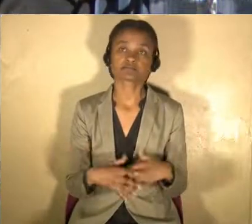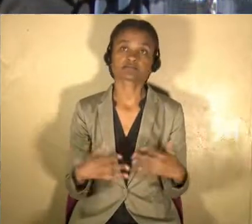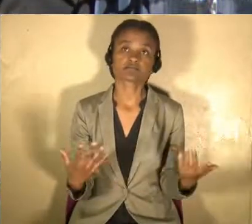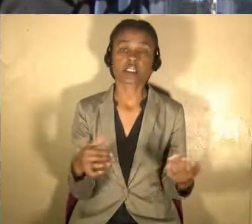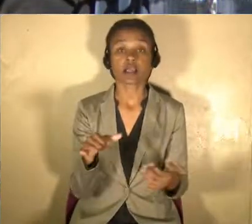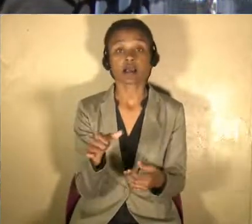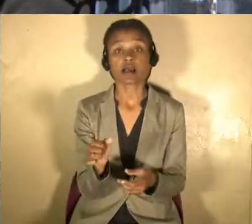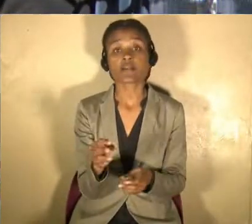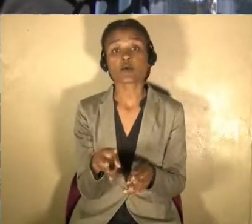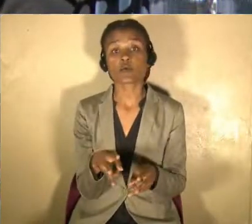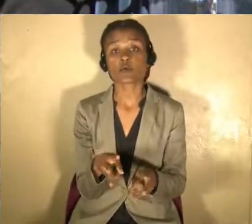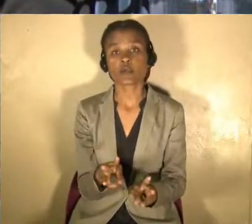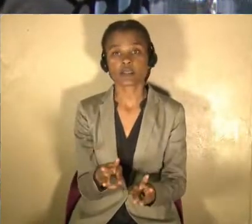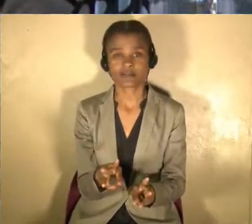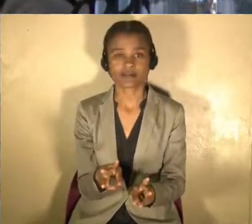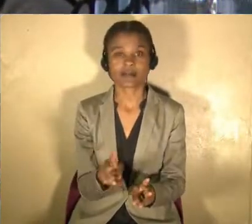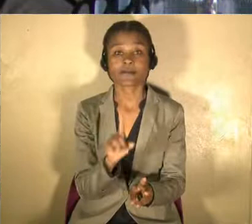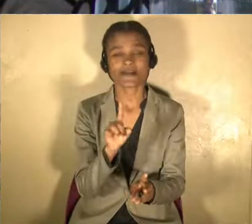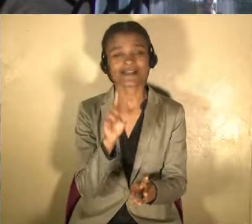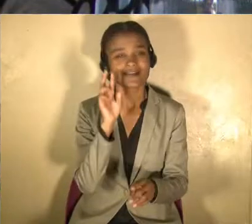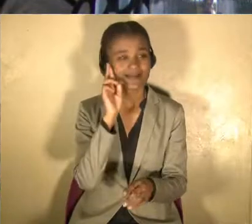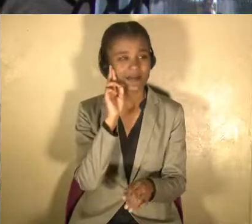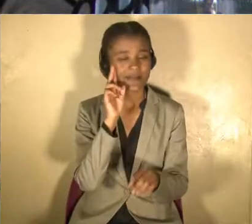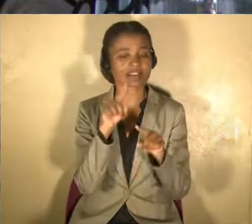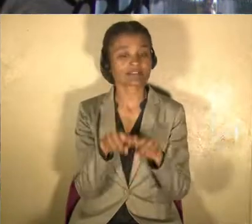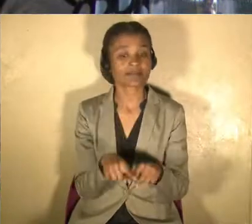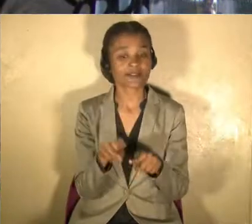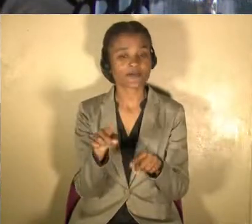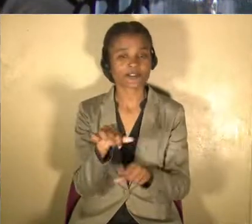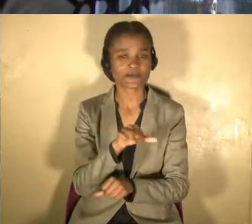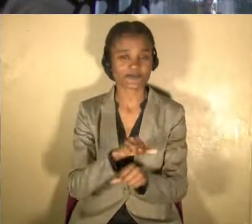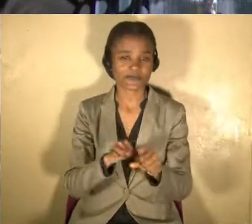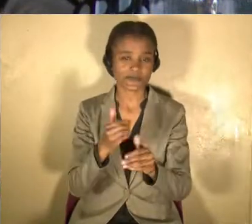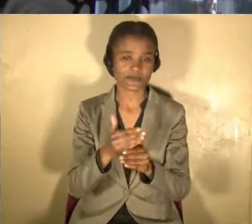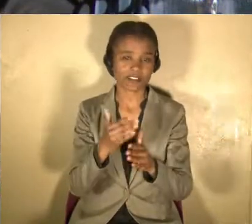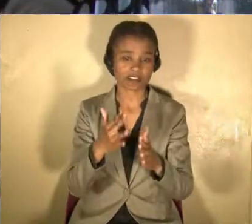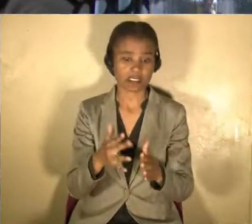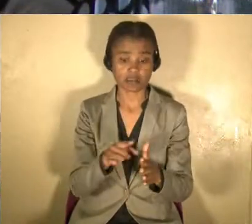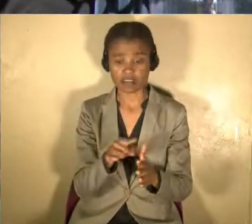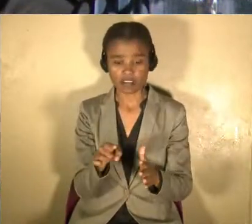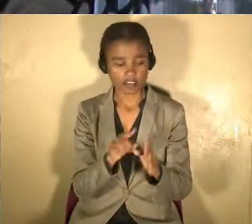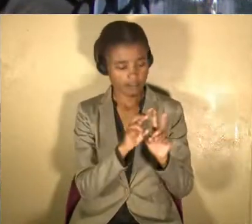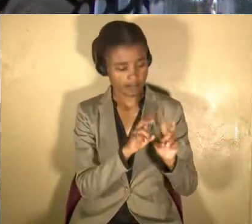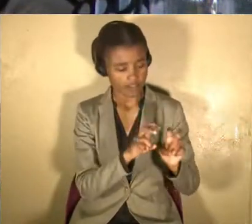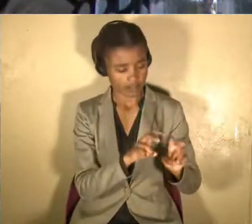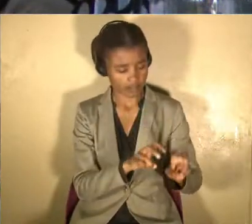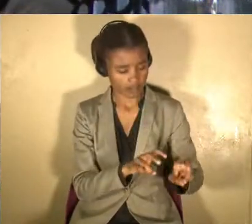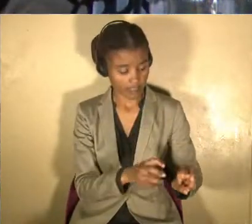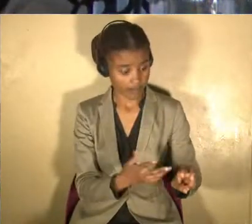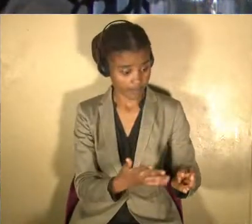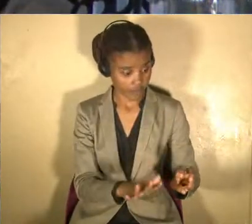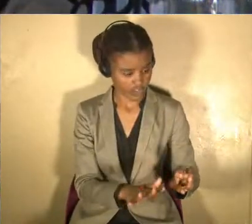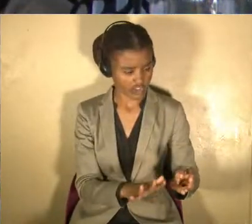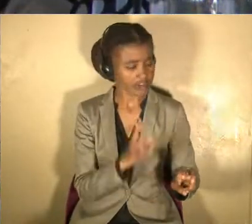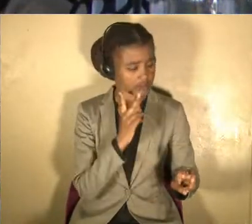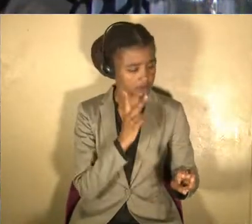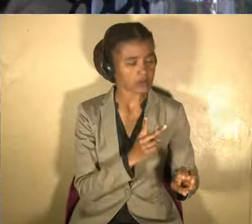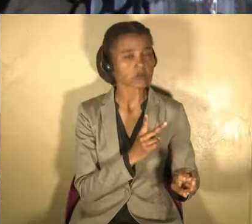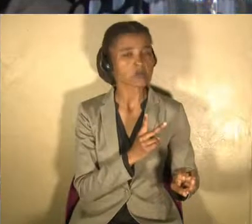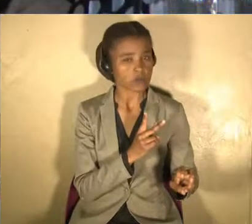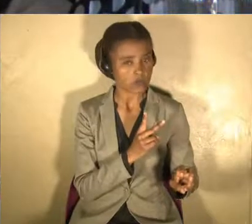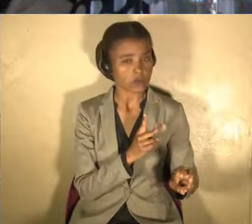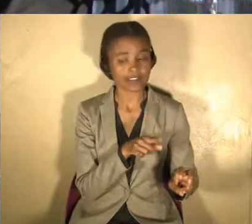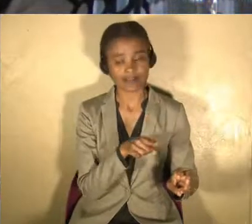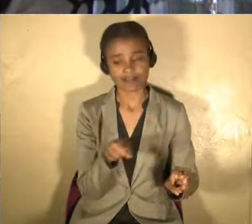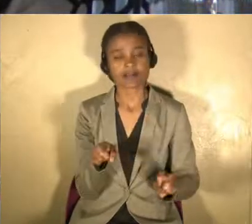available based on the social worker's investigation, that those children may even be placed in foster care. So that's